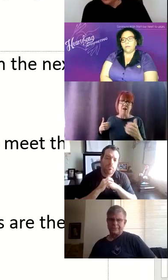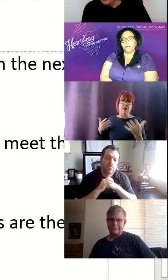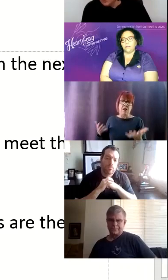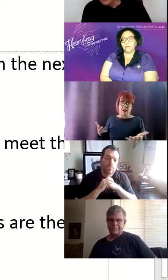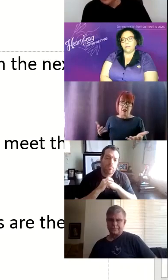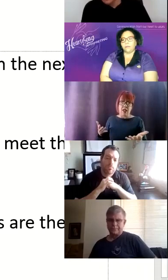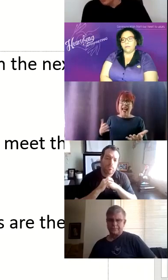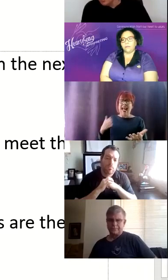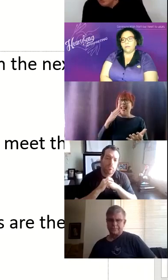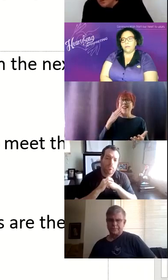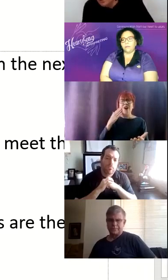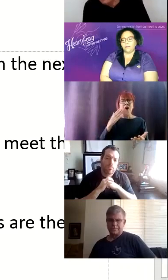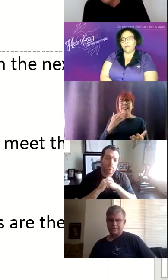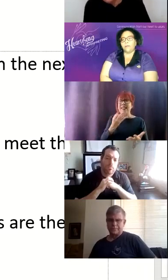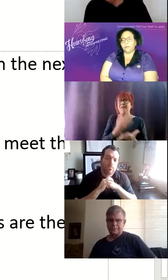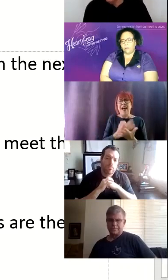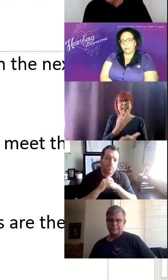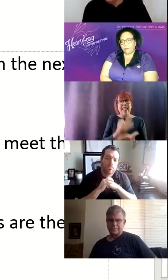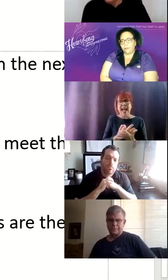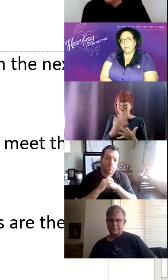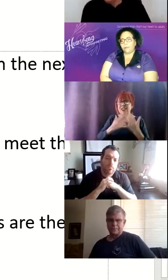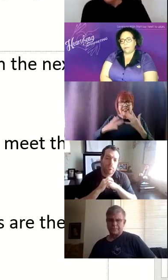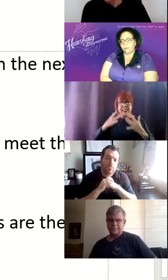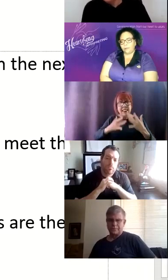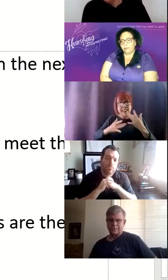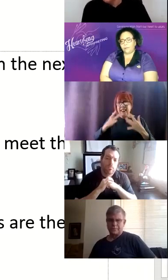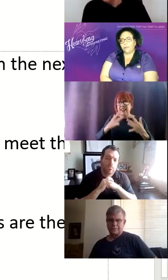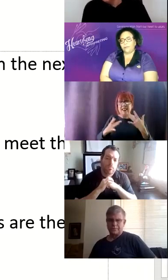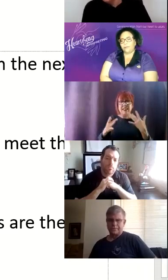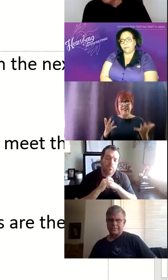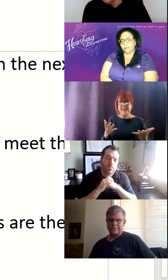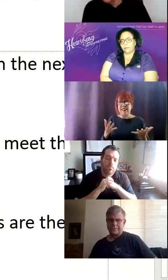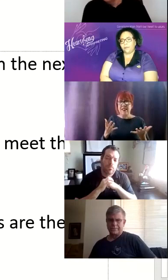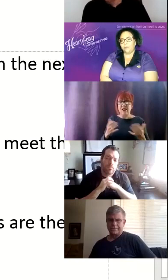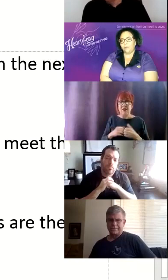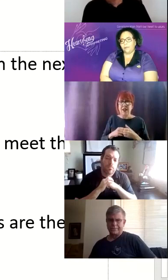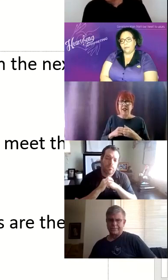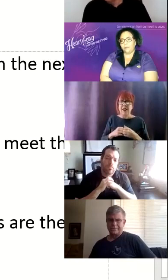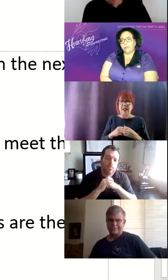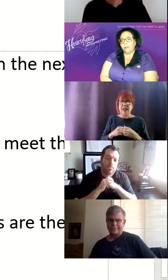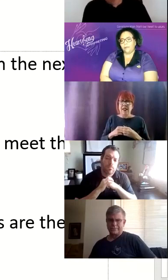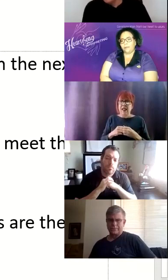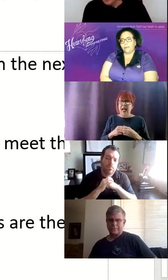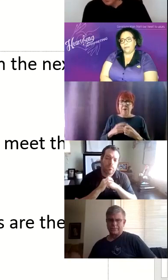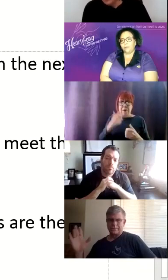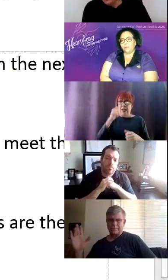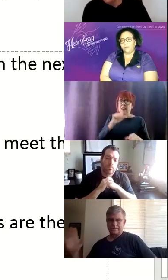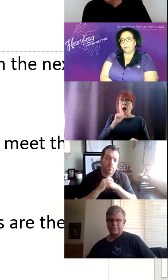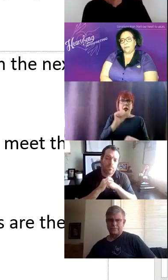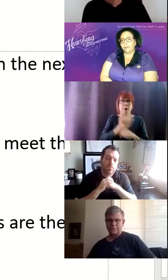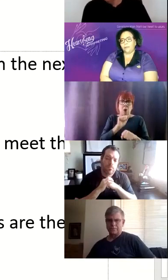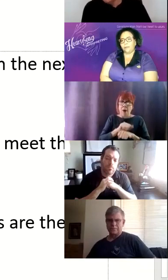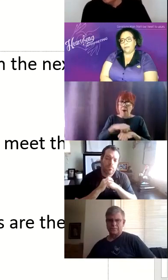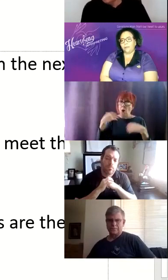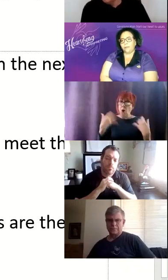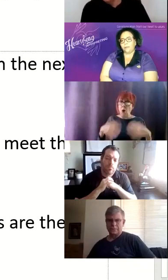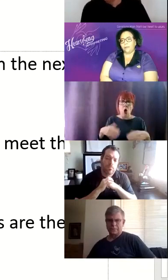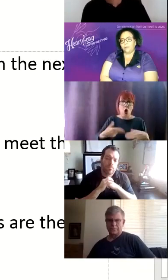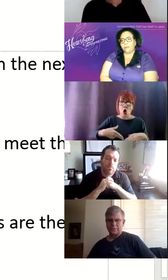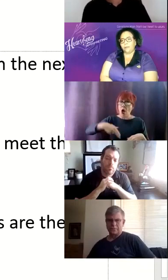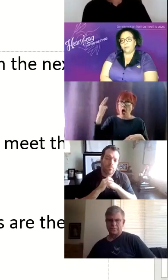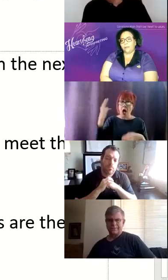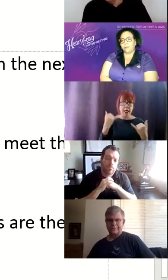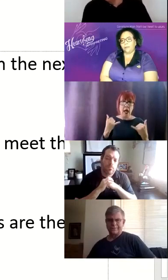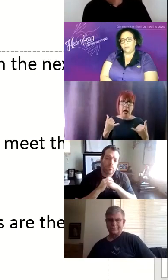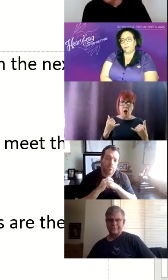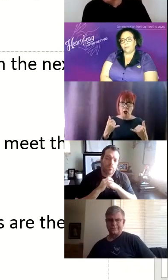financial resources, not all, but you know, some lacks the financial resources, and the unemployment is high within the deaf community. I